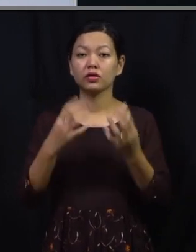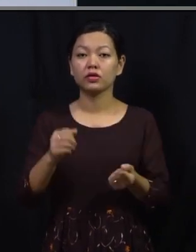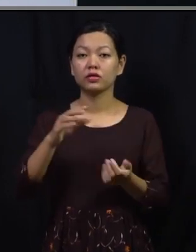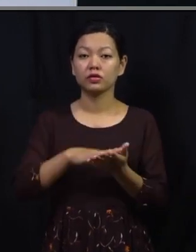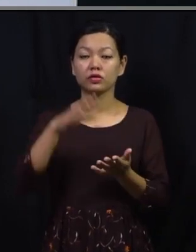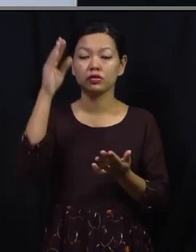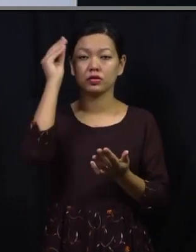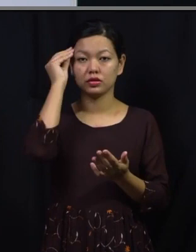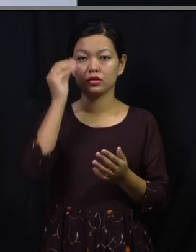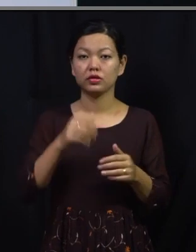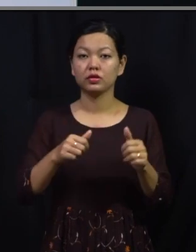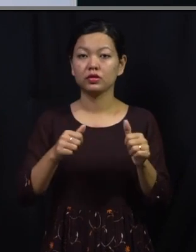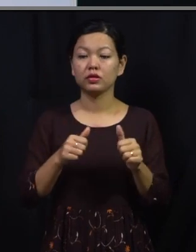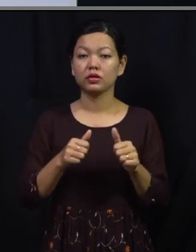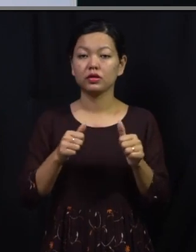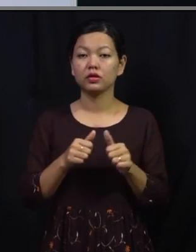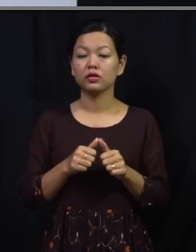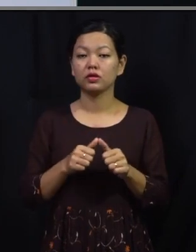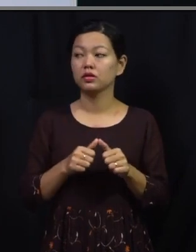that means you remember this thing,